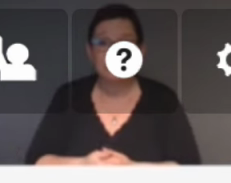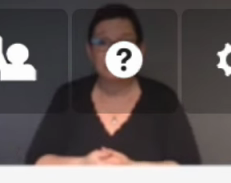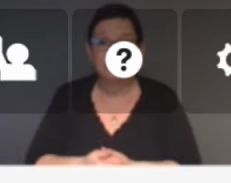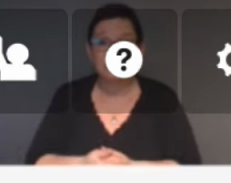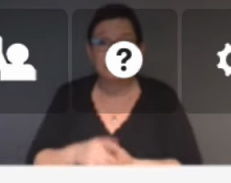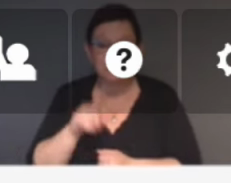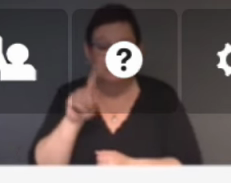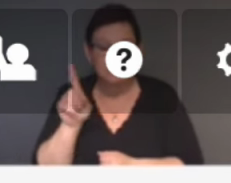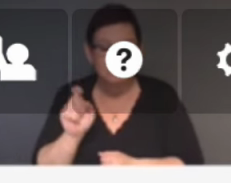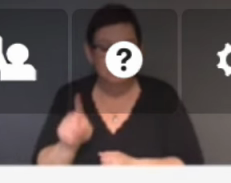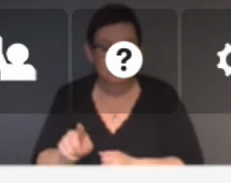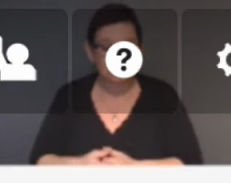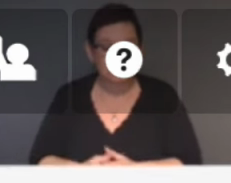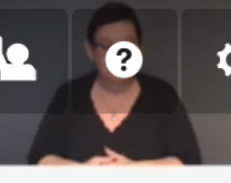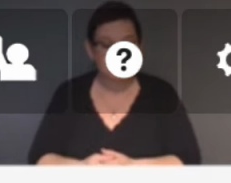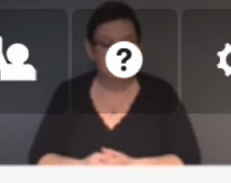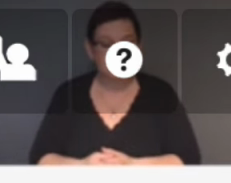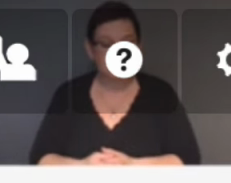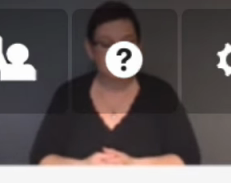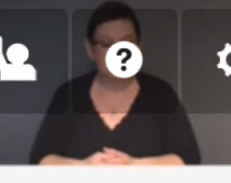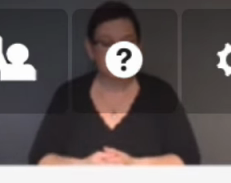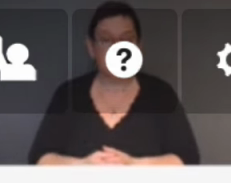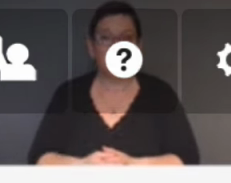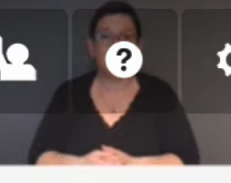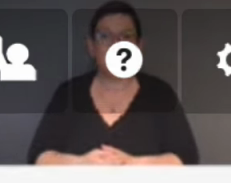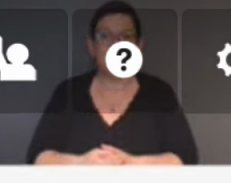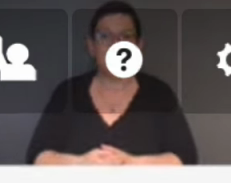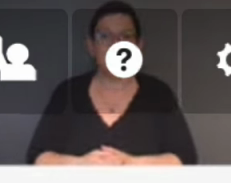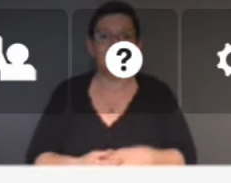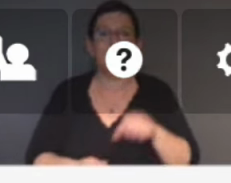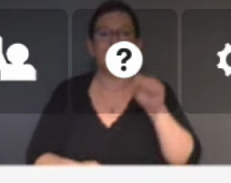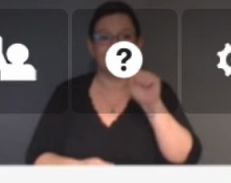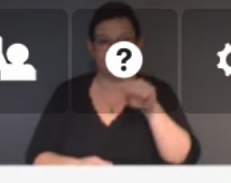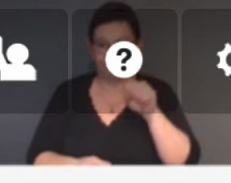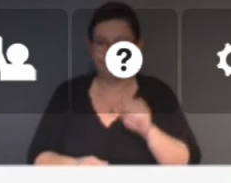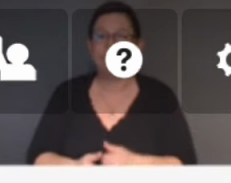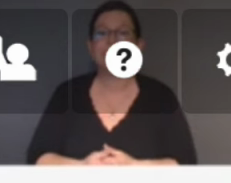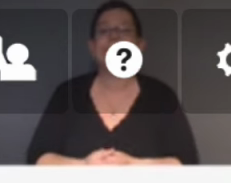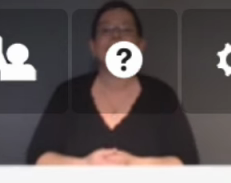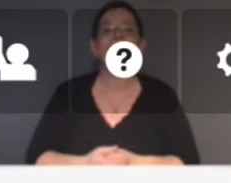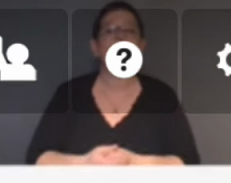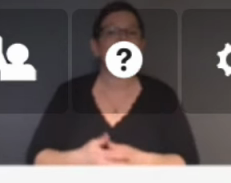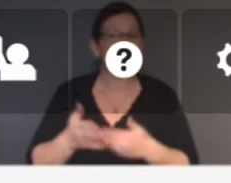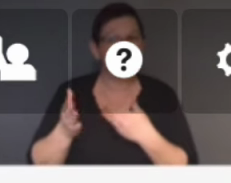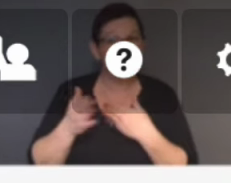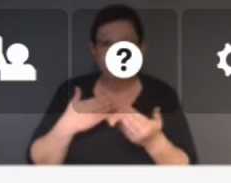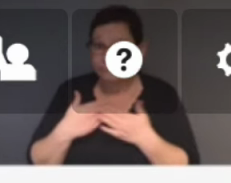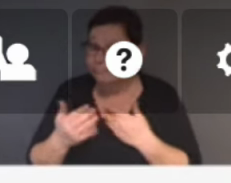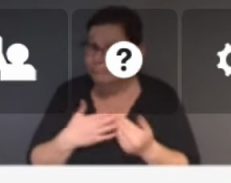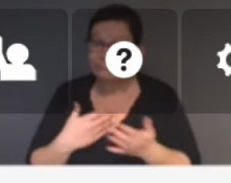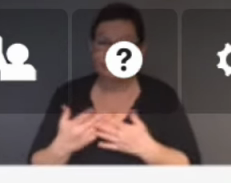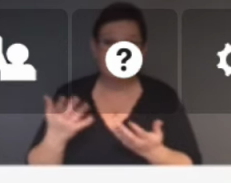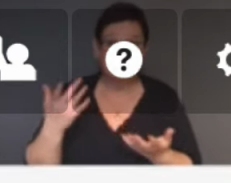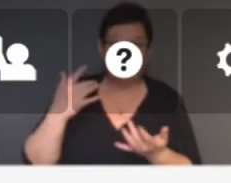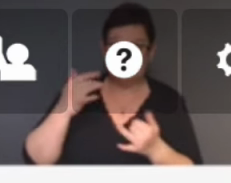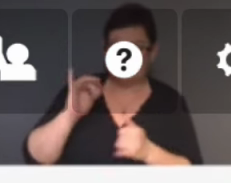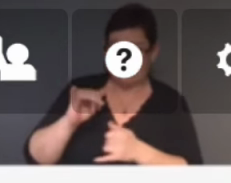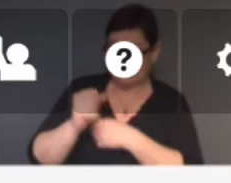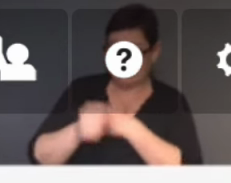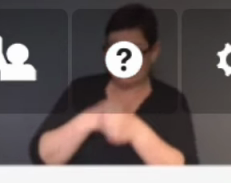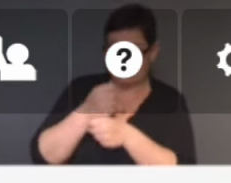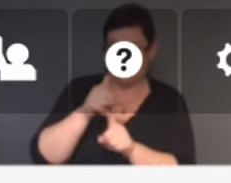The answer is yes. Even if you did not have any income in 2022, you